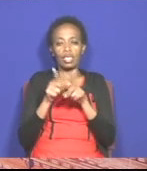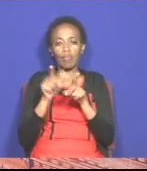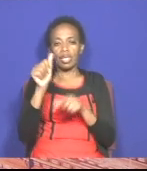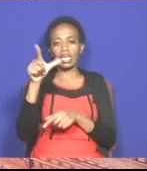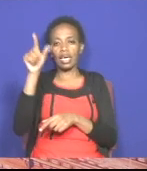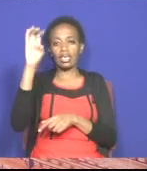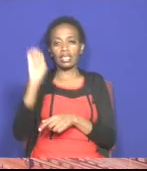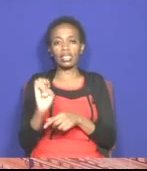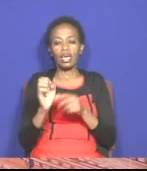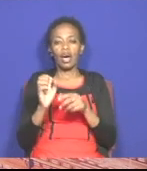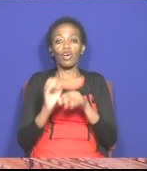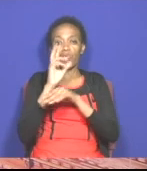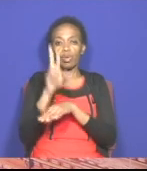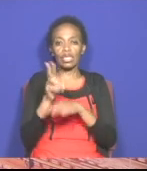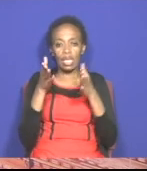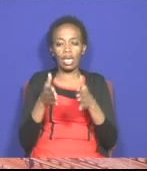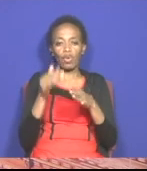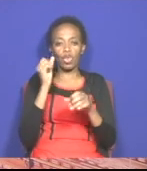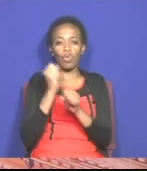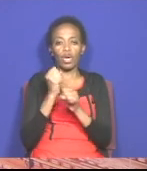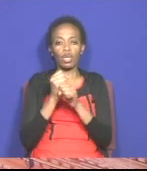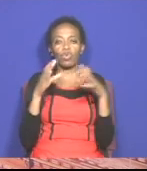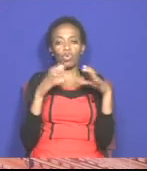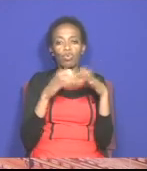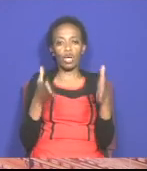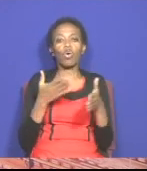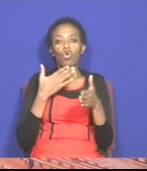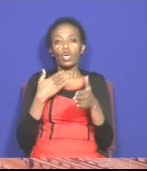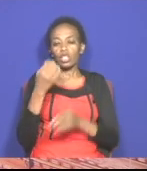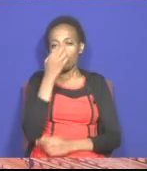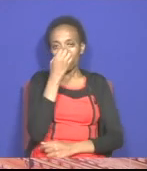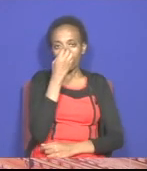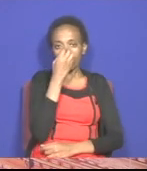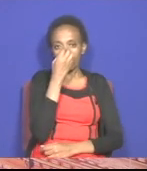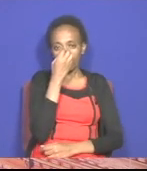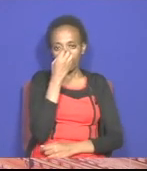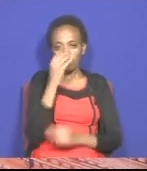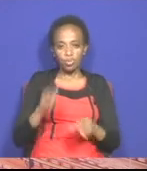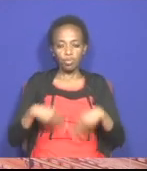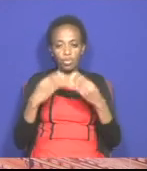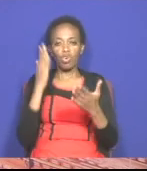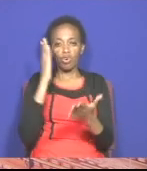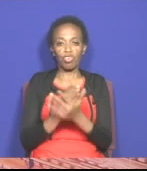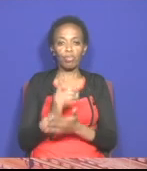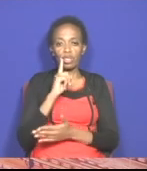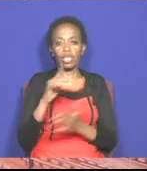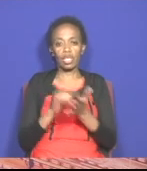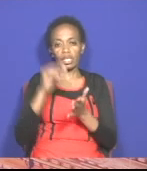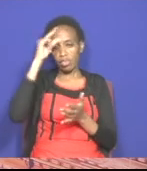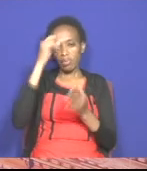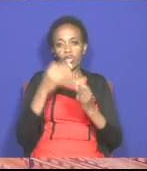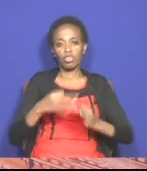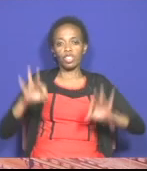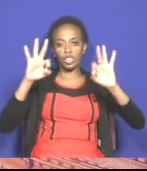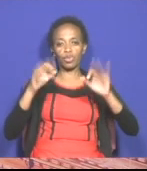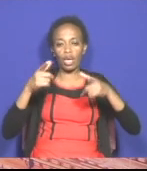now reports, the Kenya Media Sector Working Group now wants President William Ruto to issue a firm assurance that government officials will